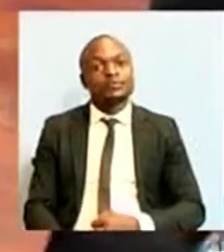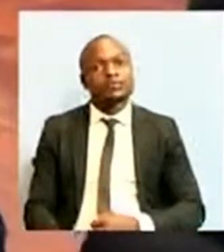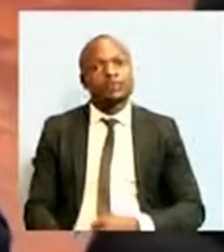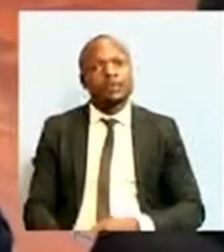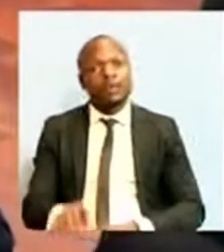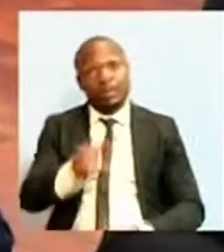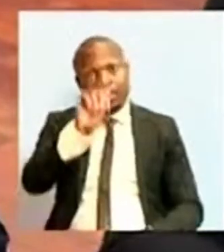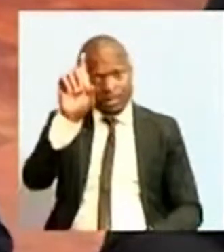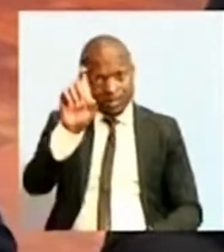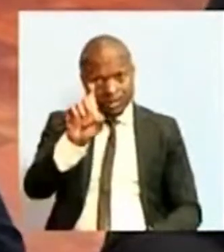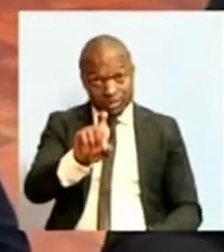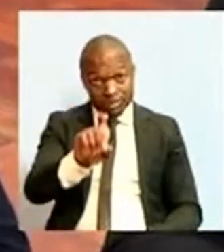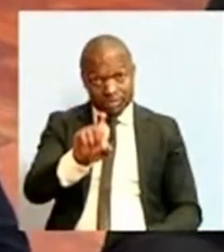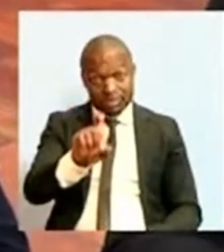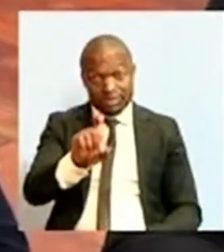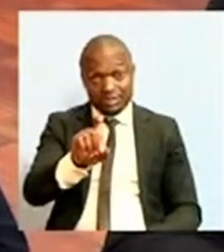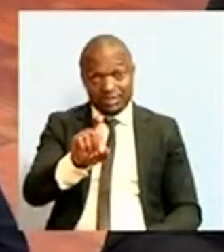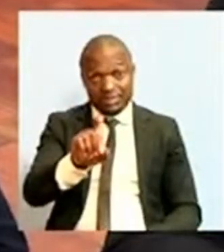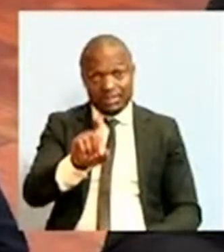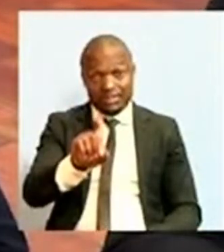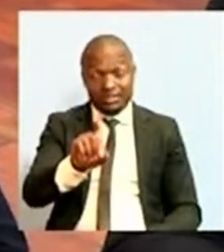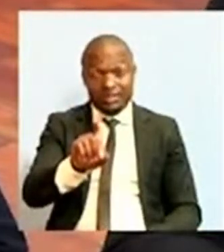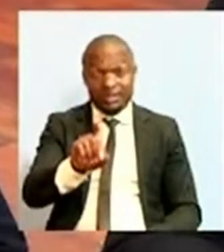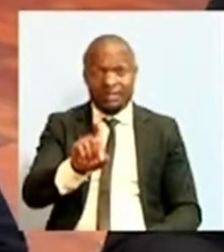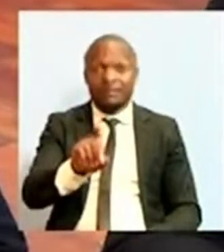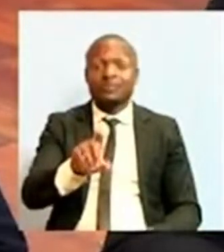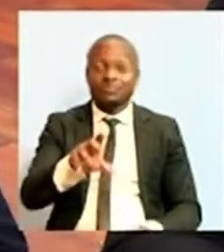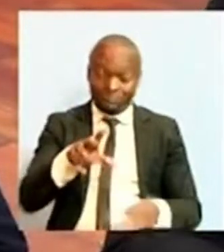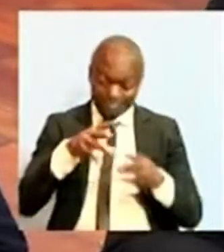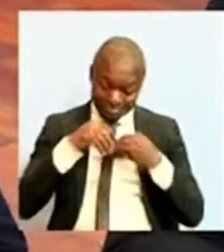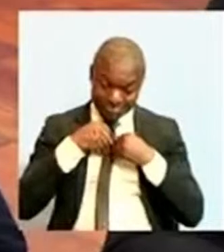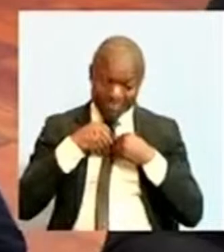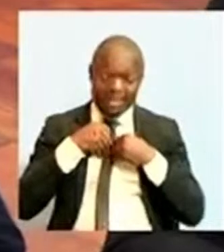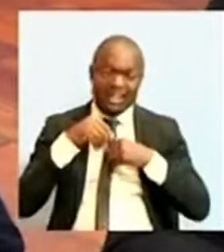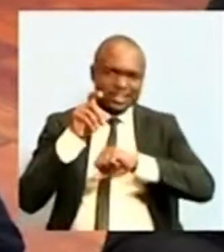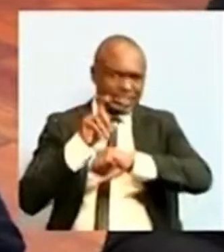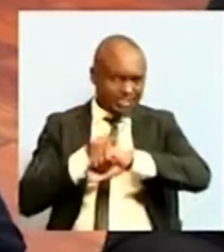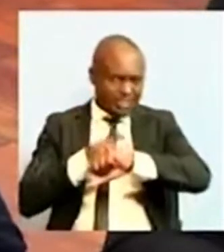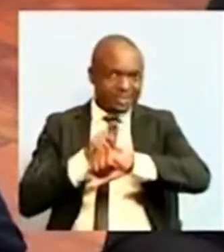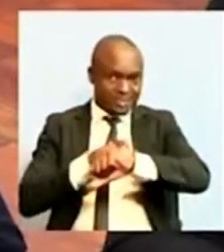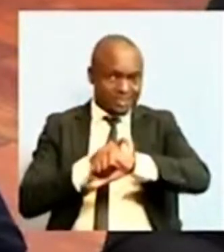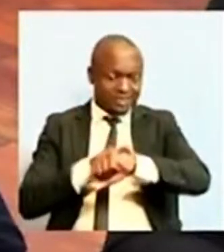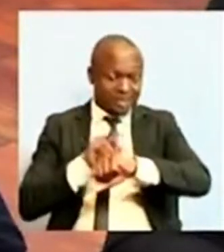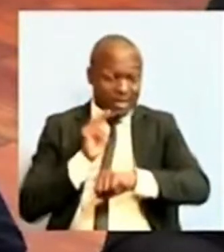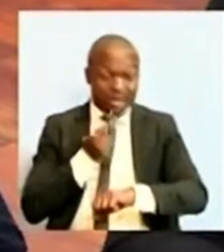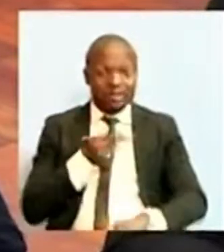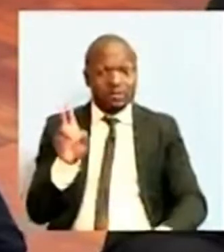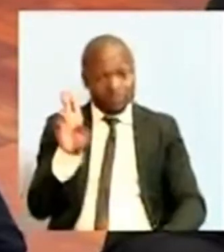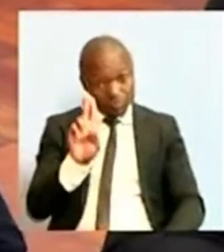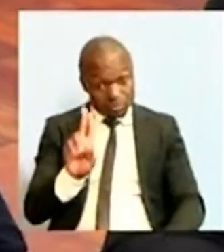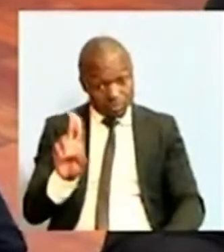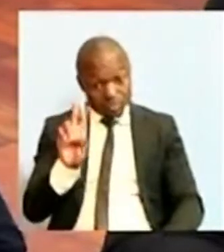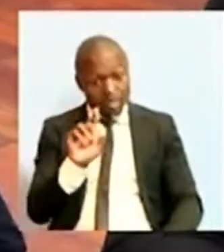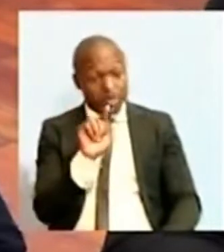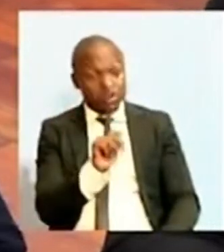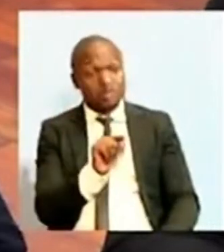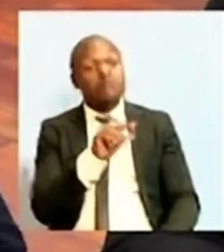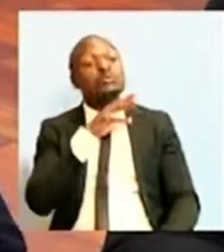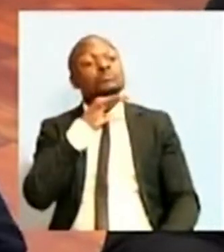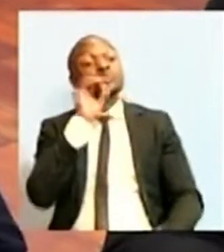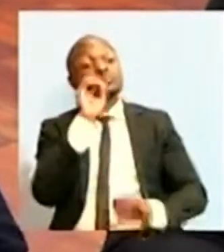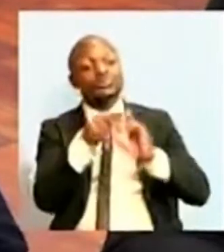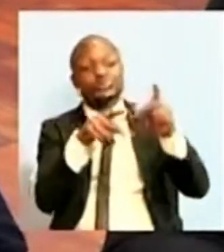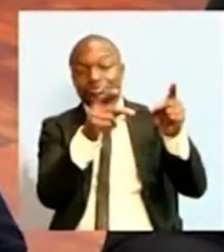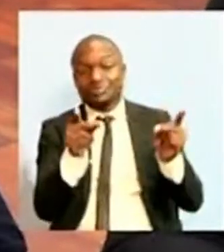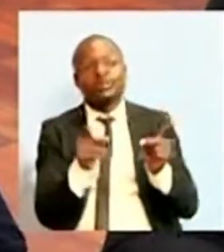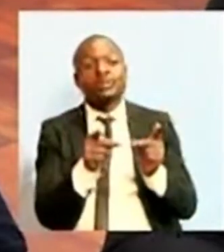The question has duly been received. I think at the time we were using this dump site, we had a dump